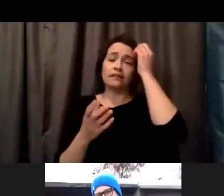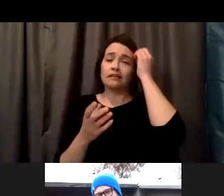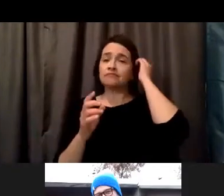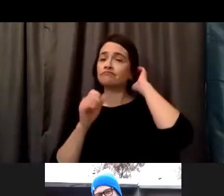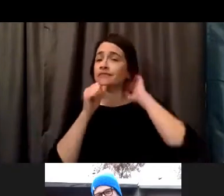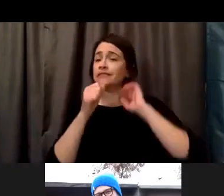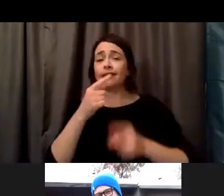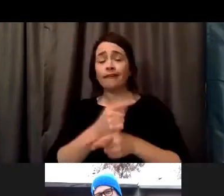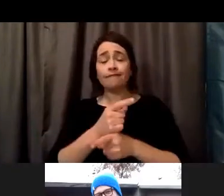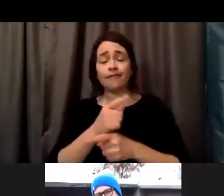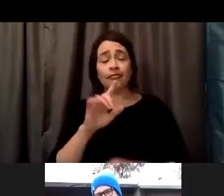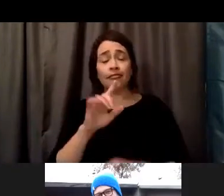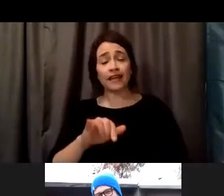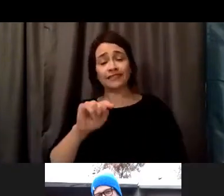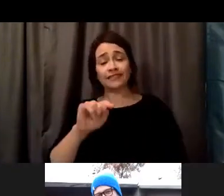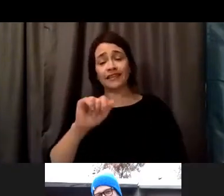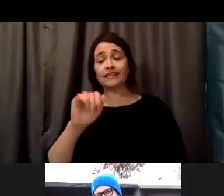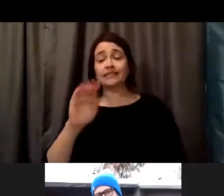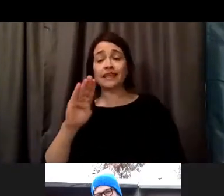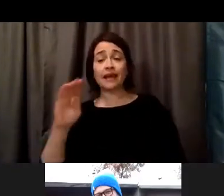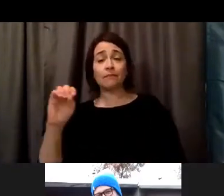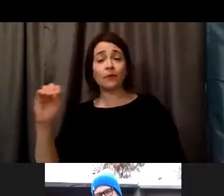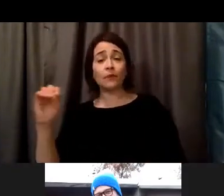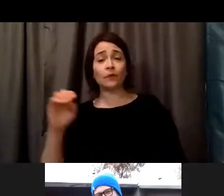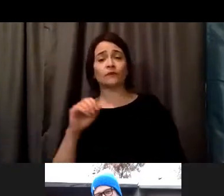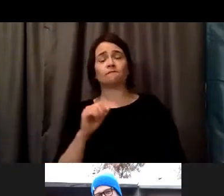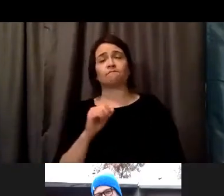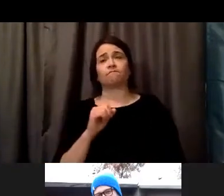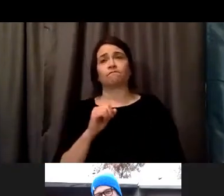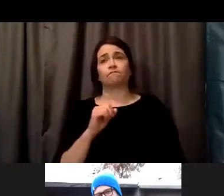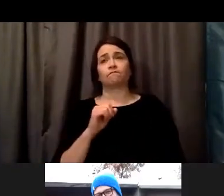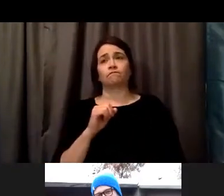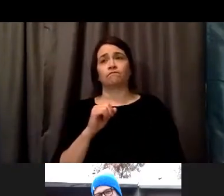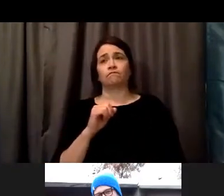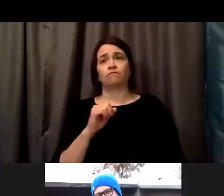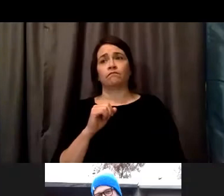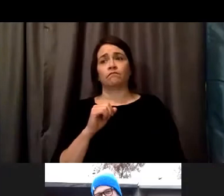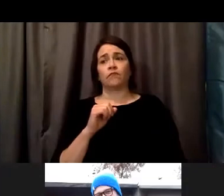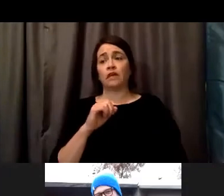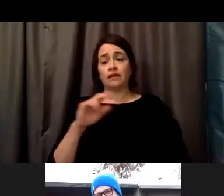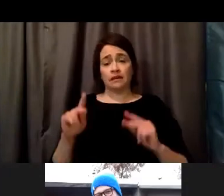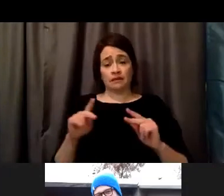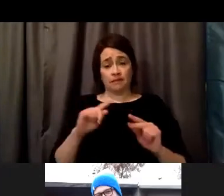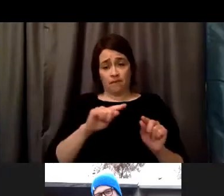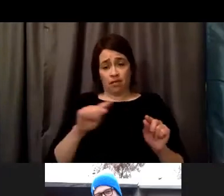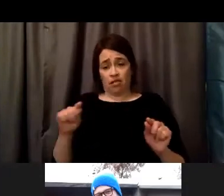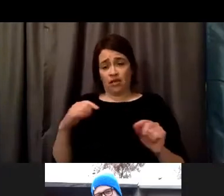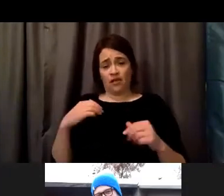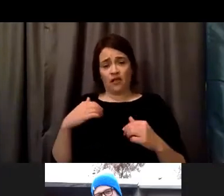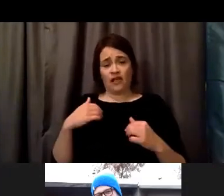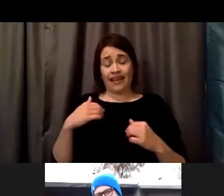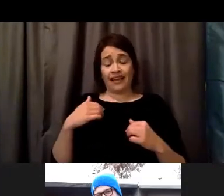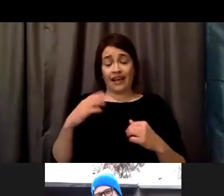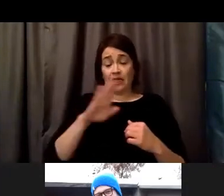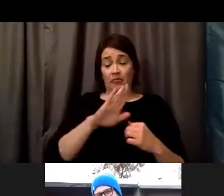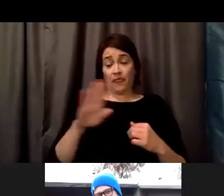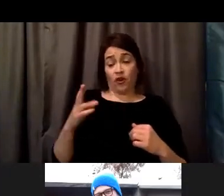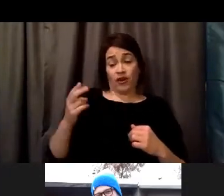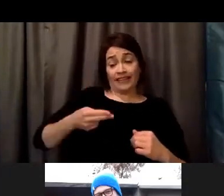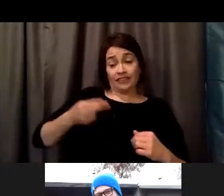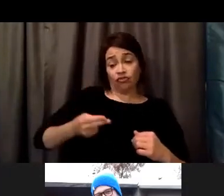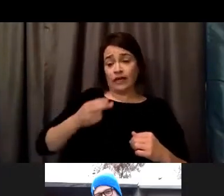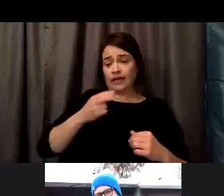people have a history of not getting along, and so when we group these people into our conversation, sometimes